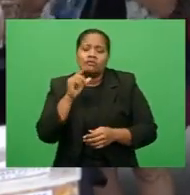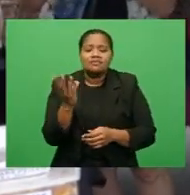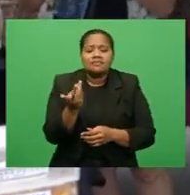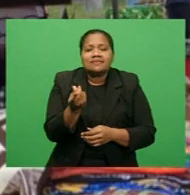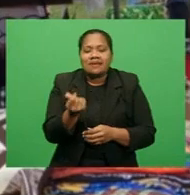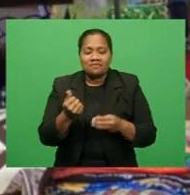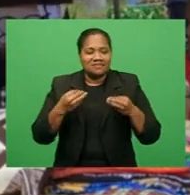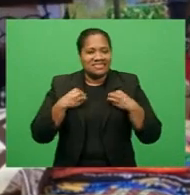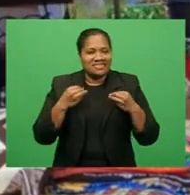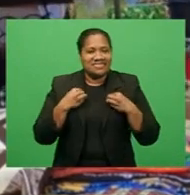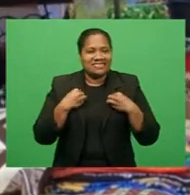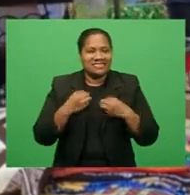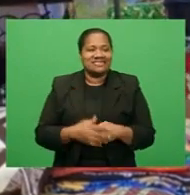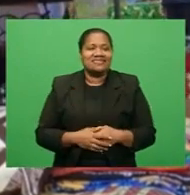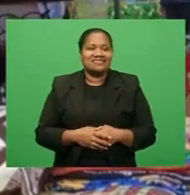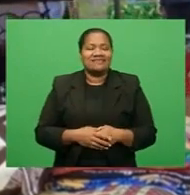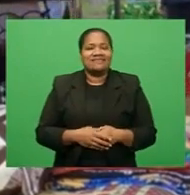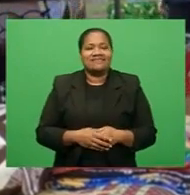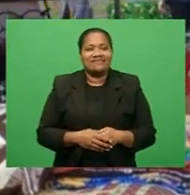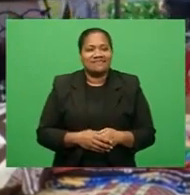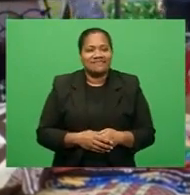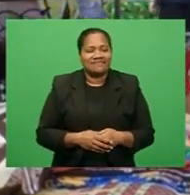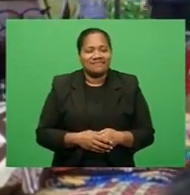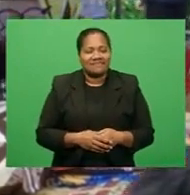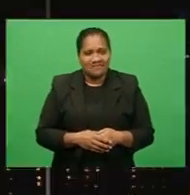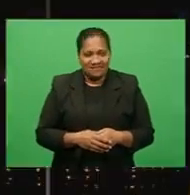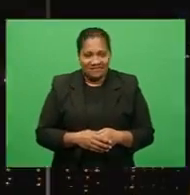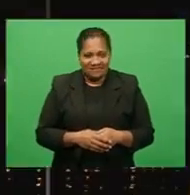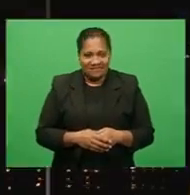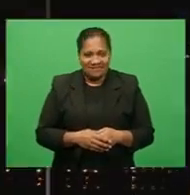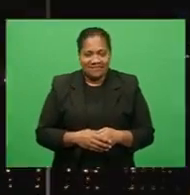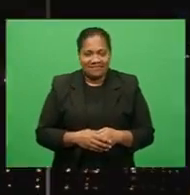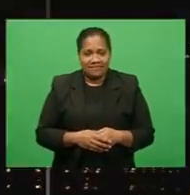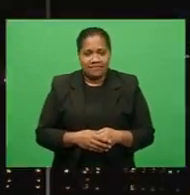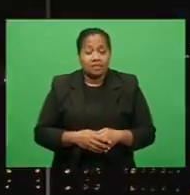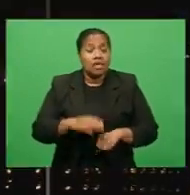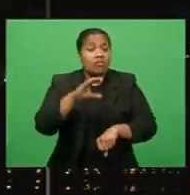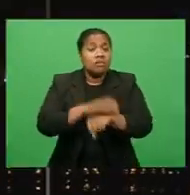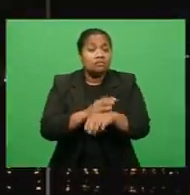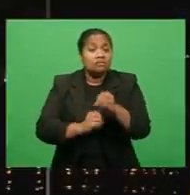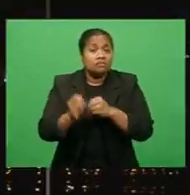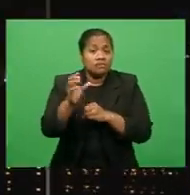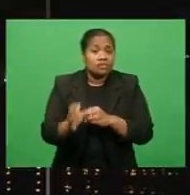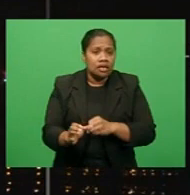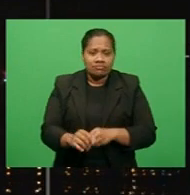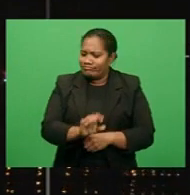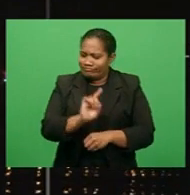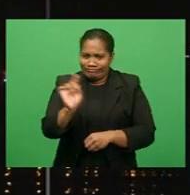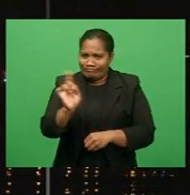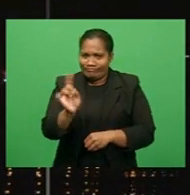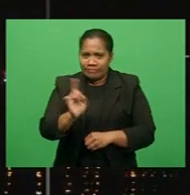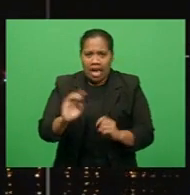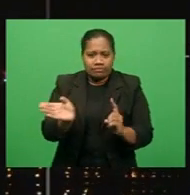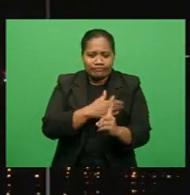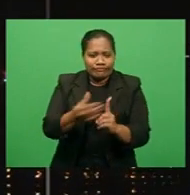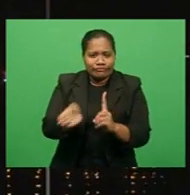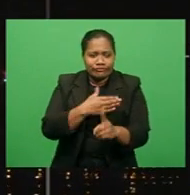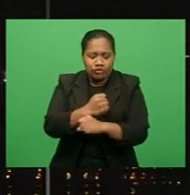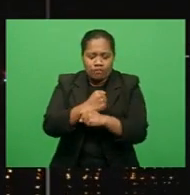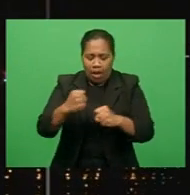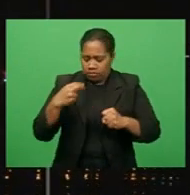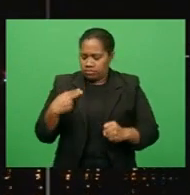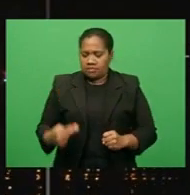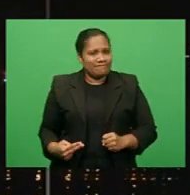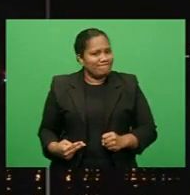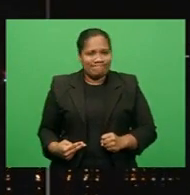upcoming businesses. Ritika Pratap, FBC News. Police officers should not abuse the power of their uniforms. This comes after